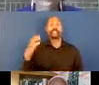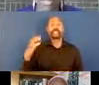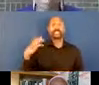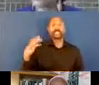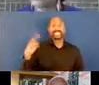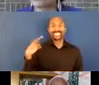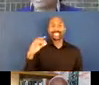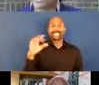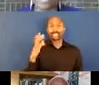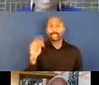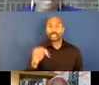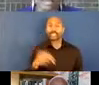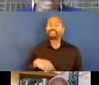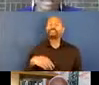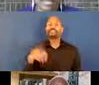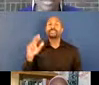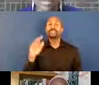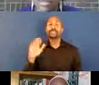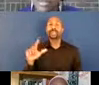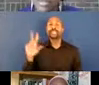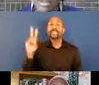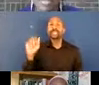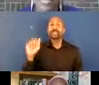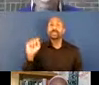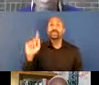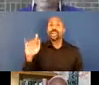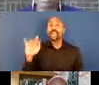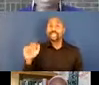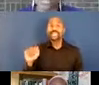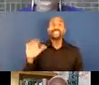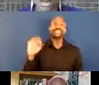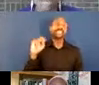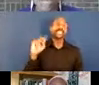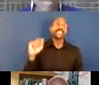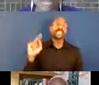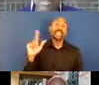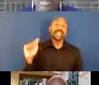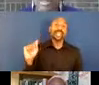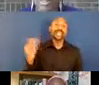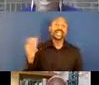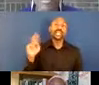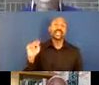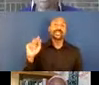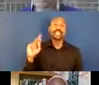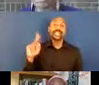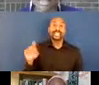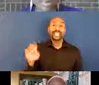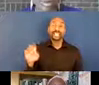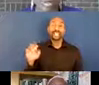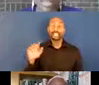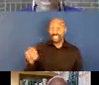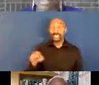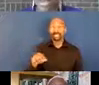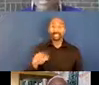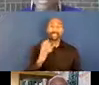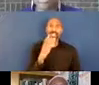Watkins, and Consuelo Hernandez. Chen, a scholar of international political economy who dared to discuss cosmopolitan sex workers